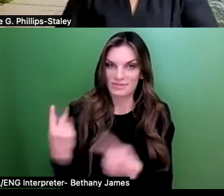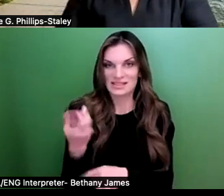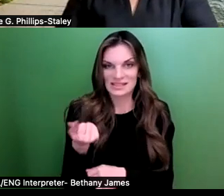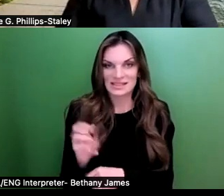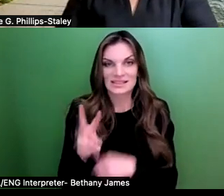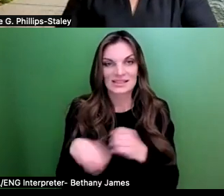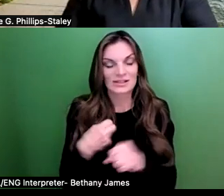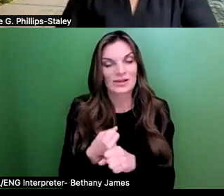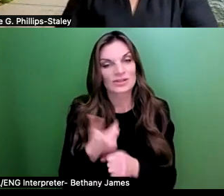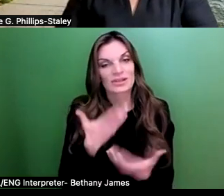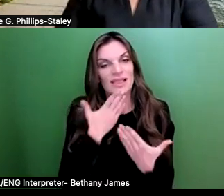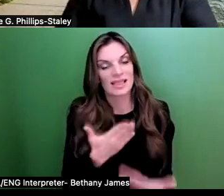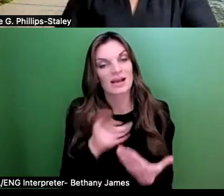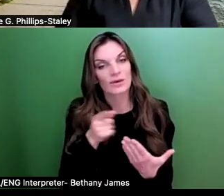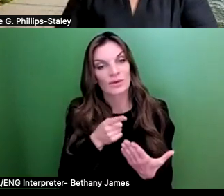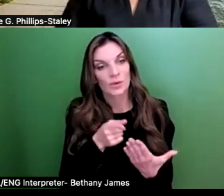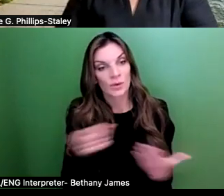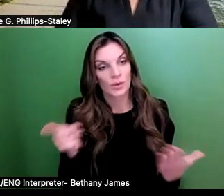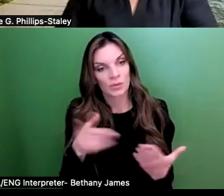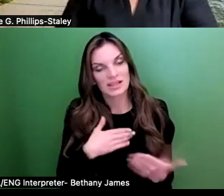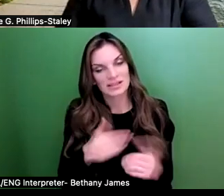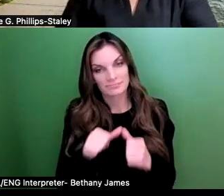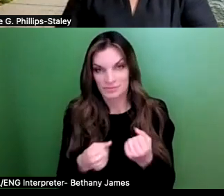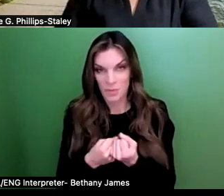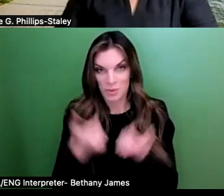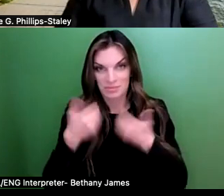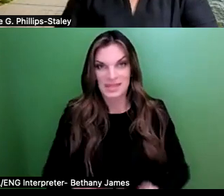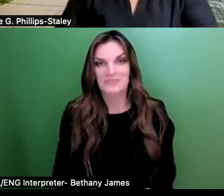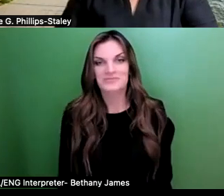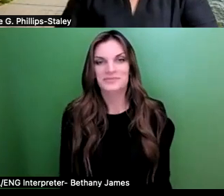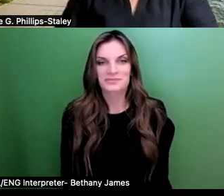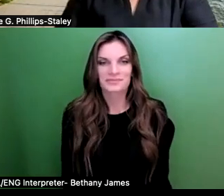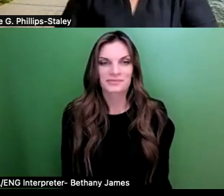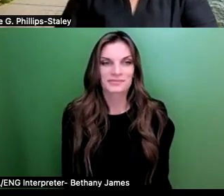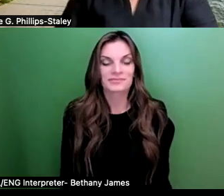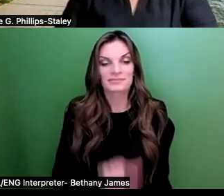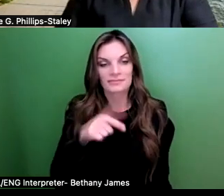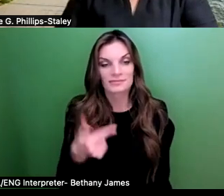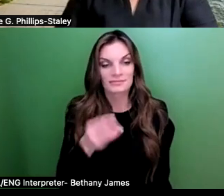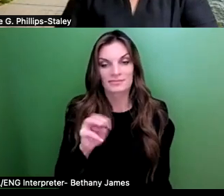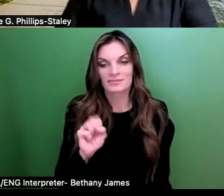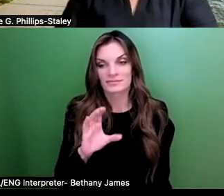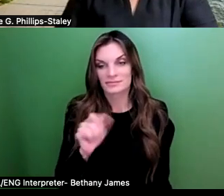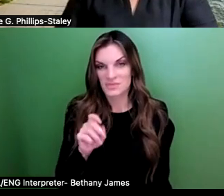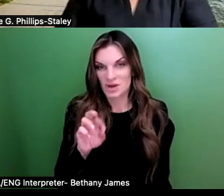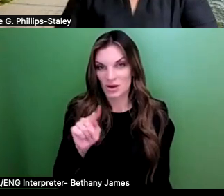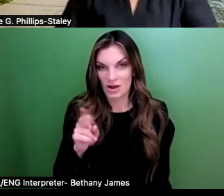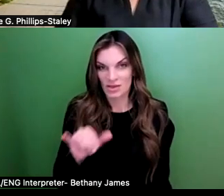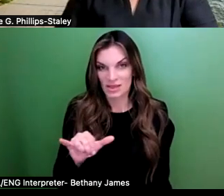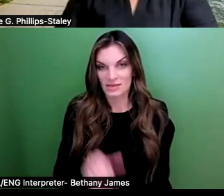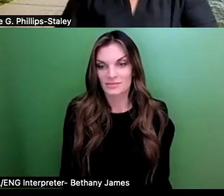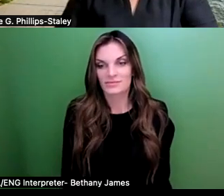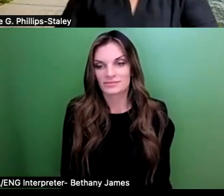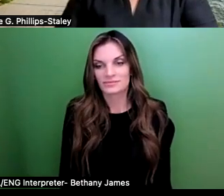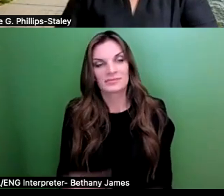and I ask that you allow me to continue. Thank you. Ms. McCarthy. Just wanted to thank